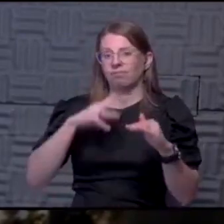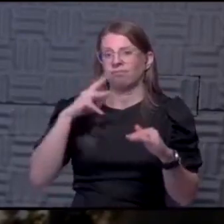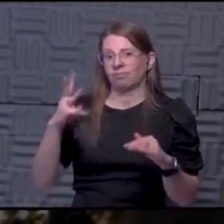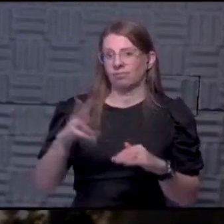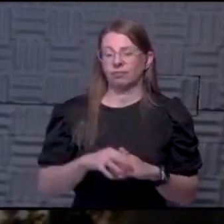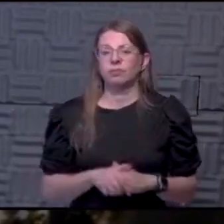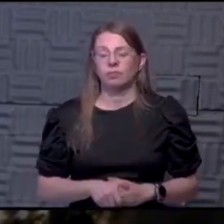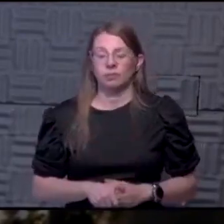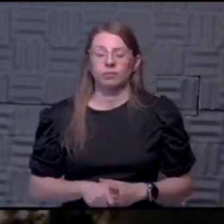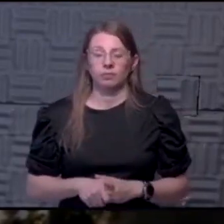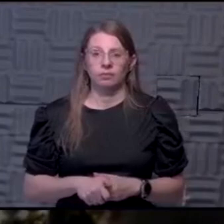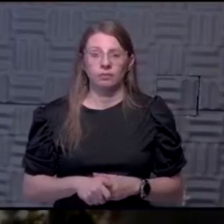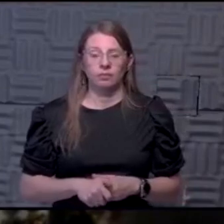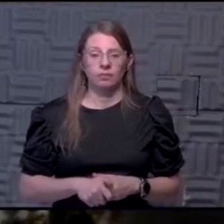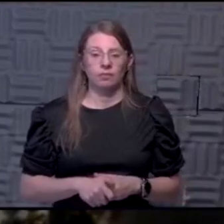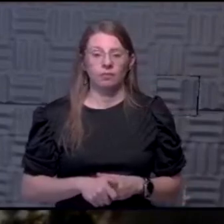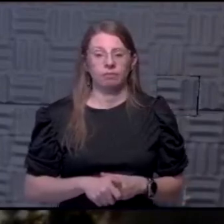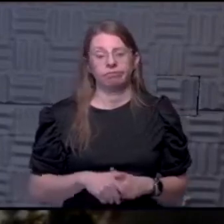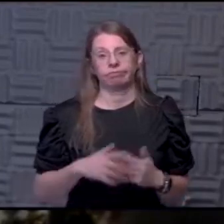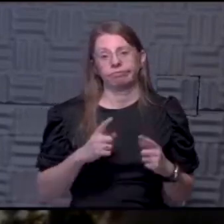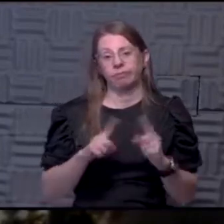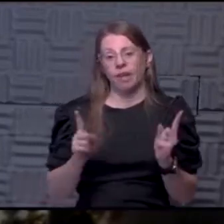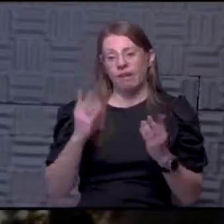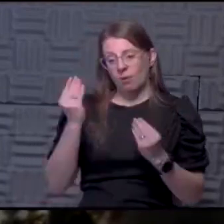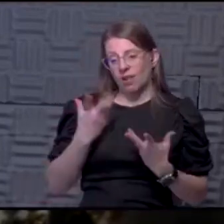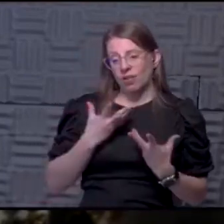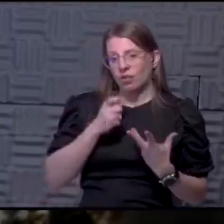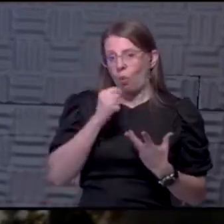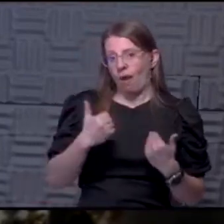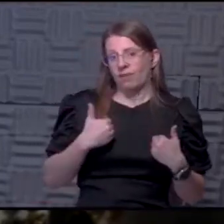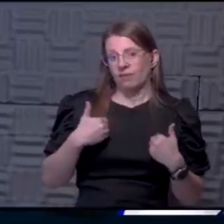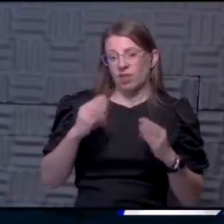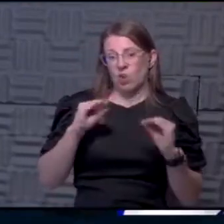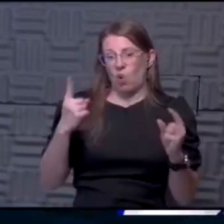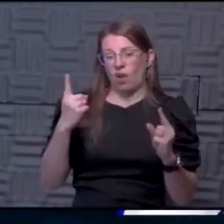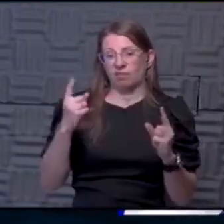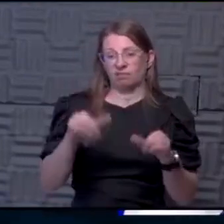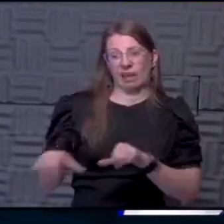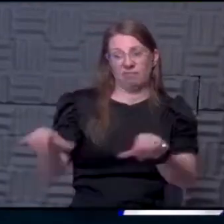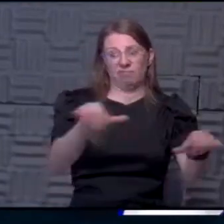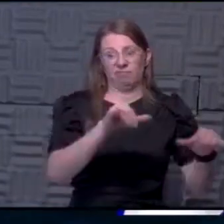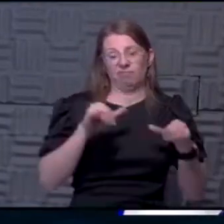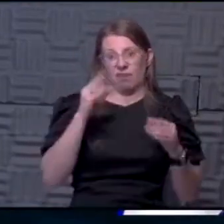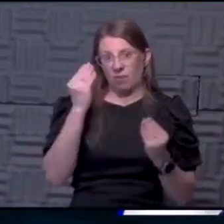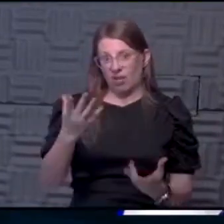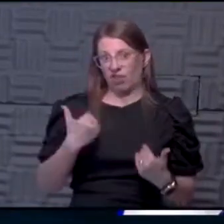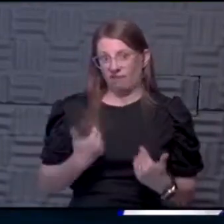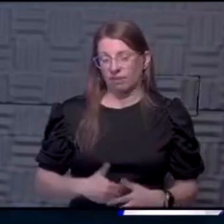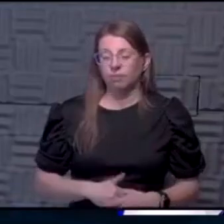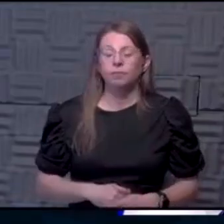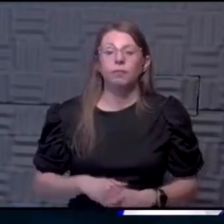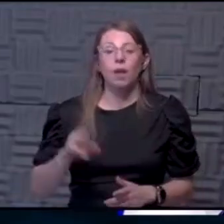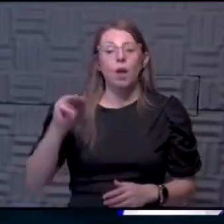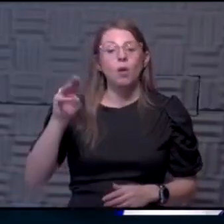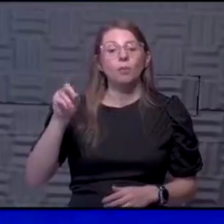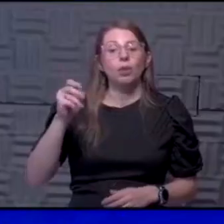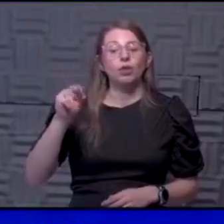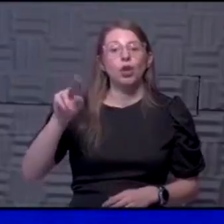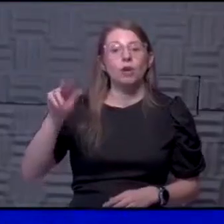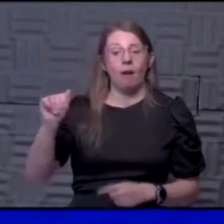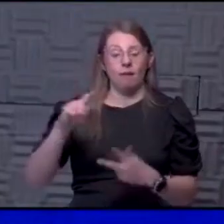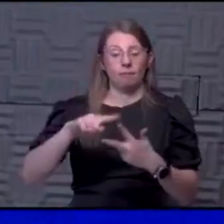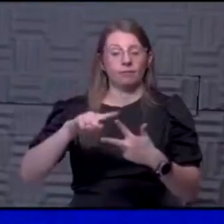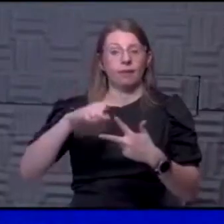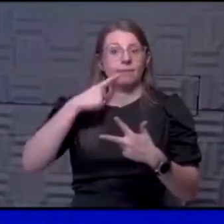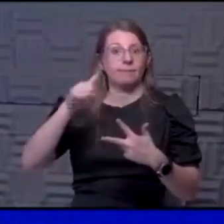But I just don't have that information yet because nobody does. You know, just to say, Moderna has now announced they're going to